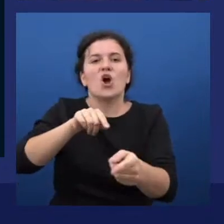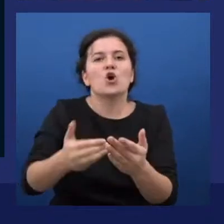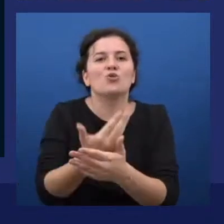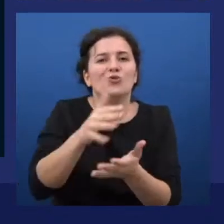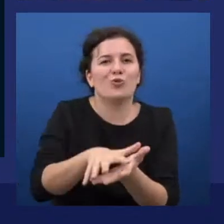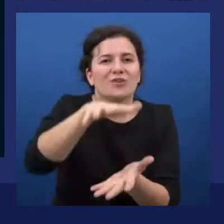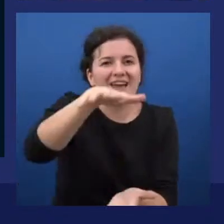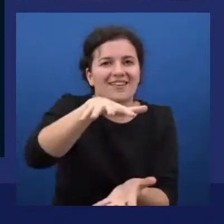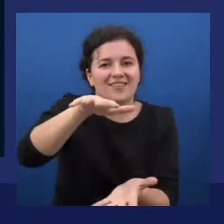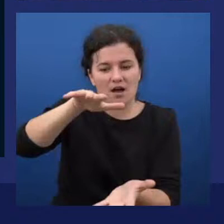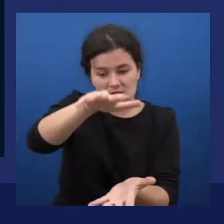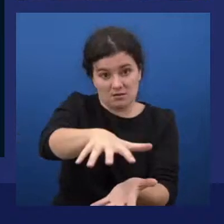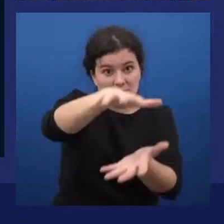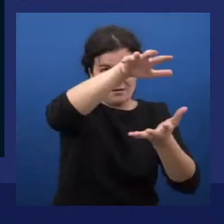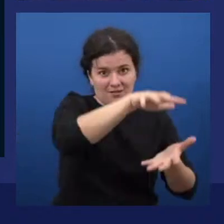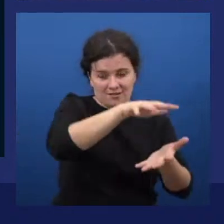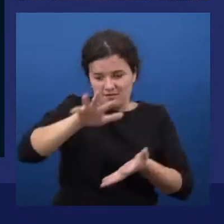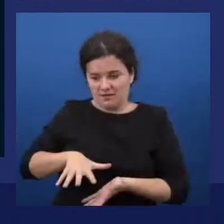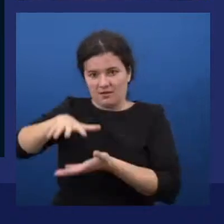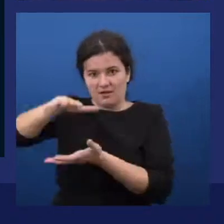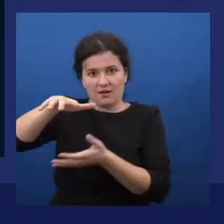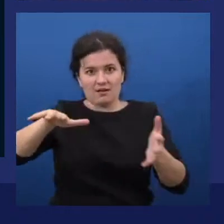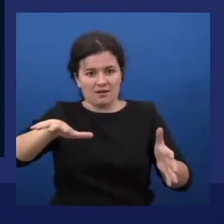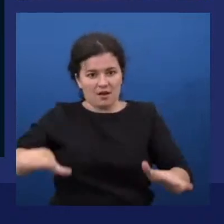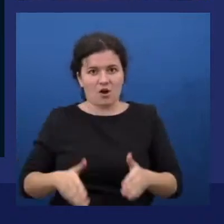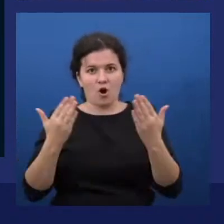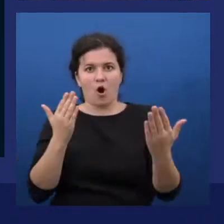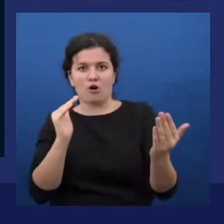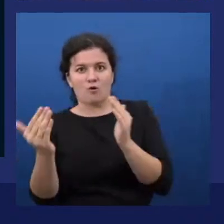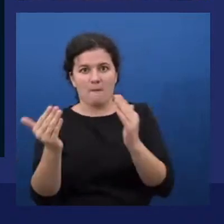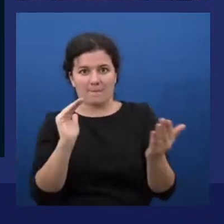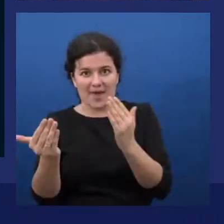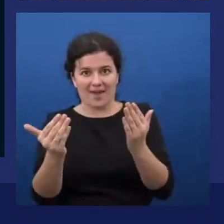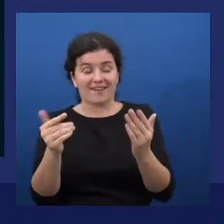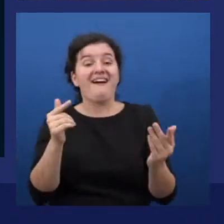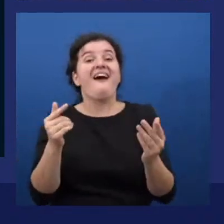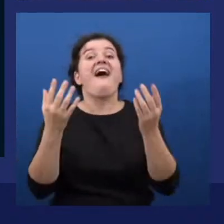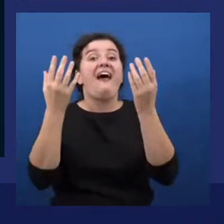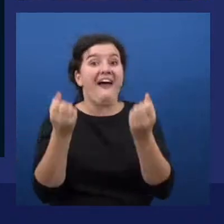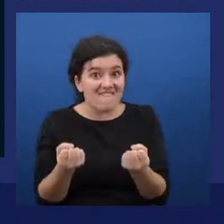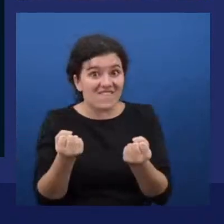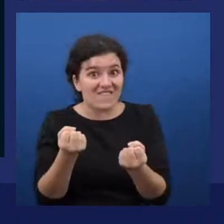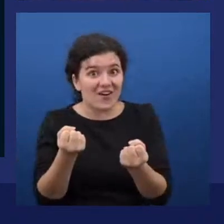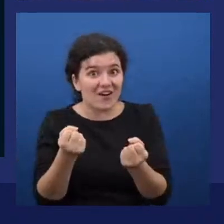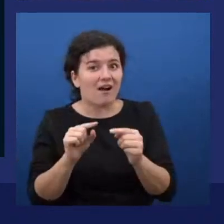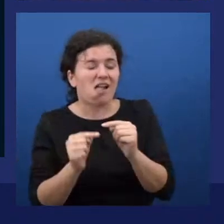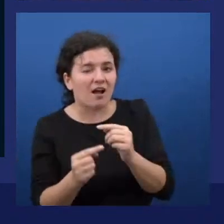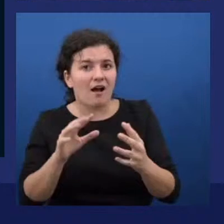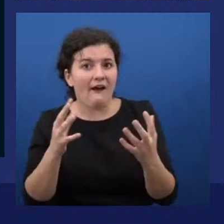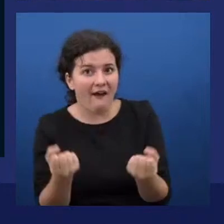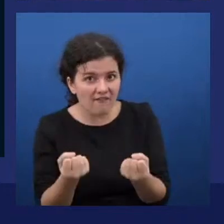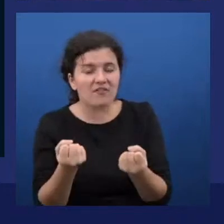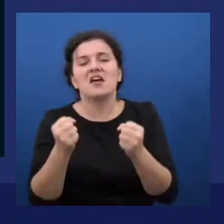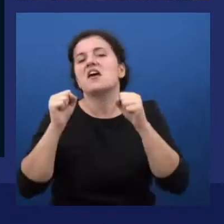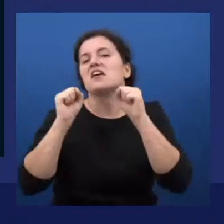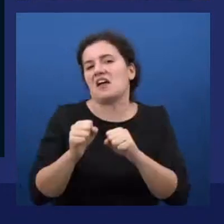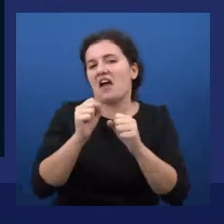either, again, use email or pop-up or message or anything you